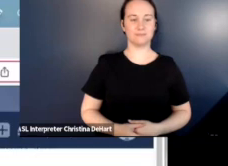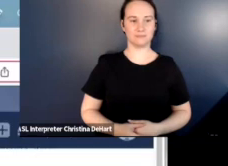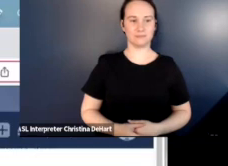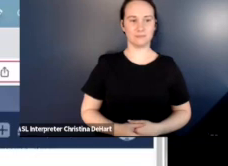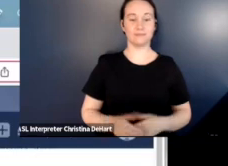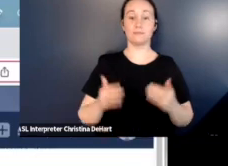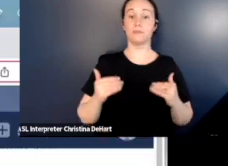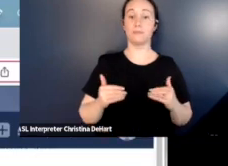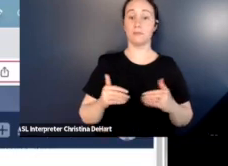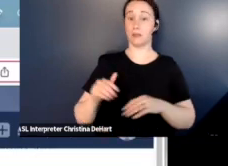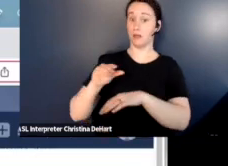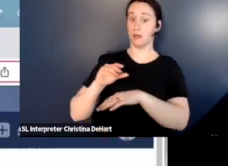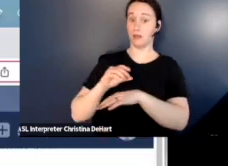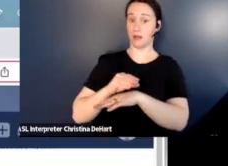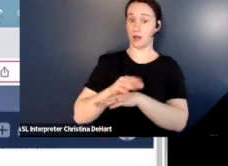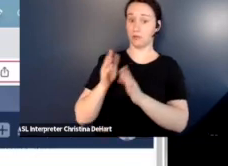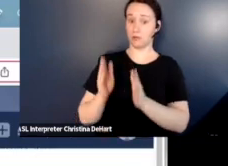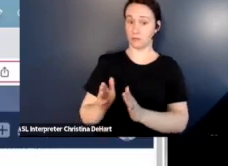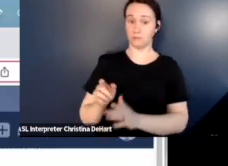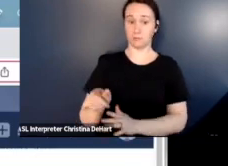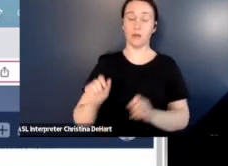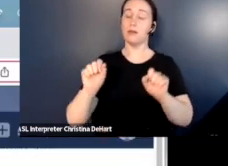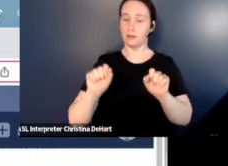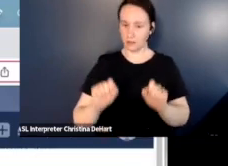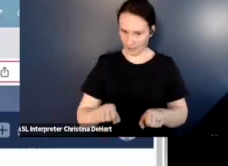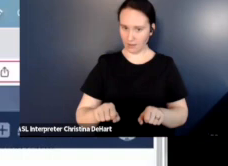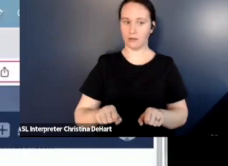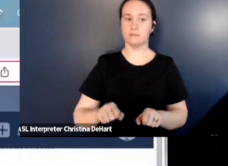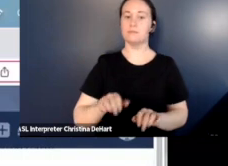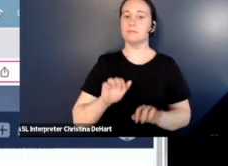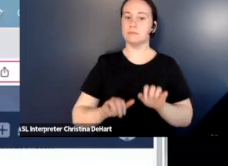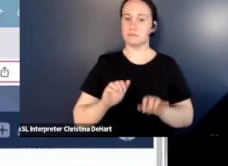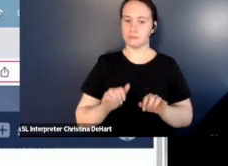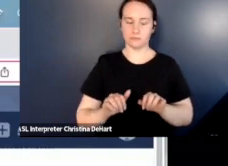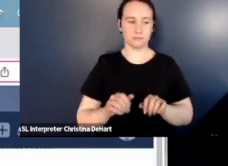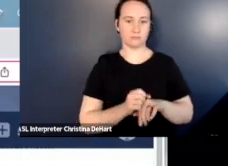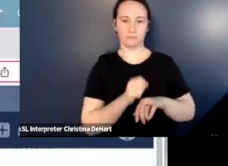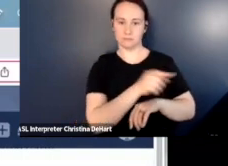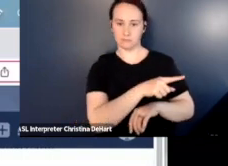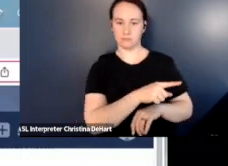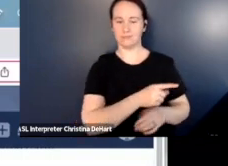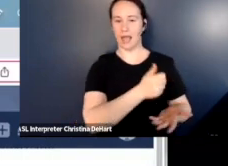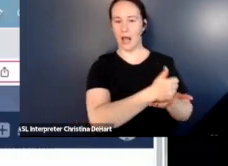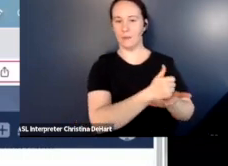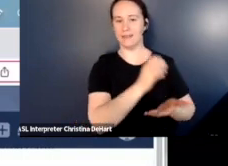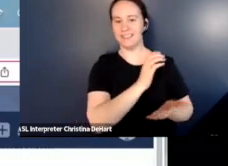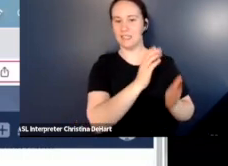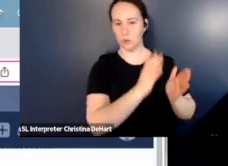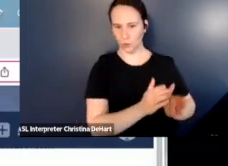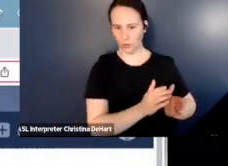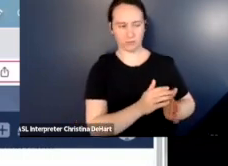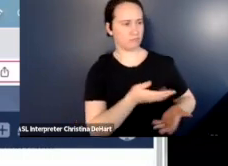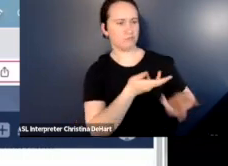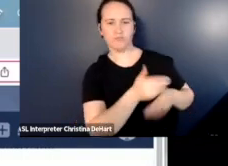The counselor can type in text to the help seeker. They can also choose to